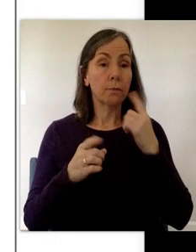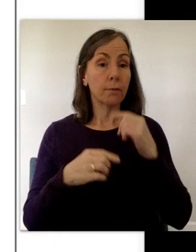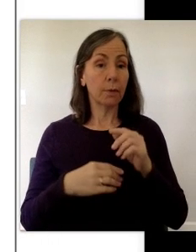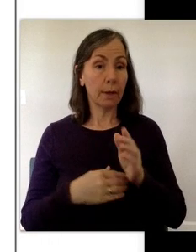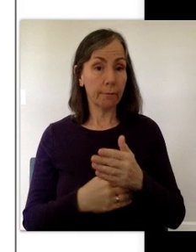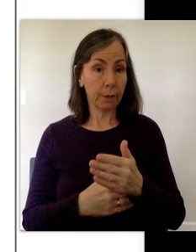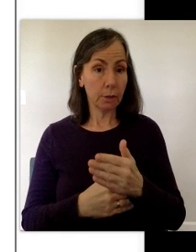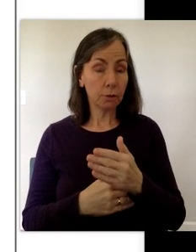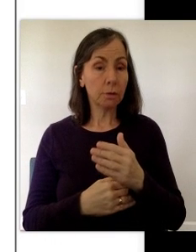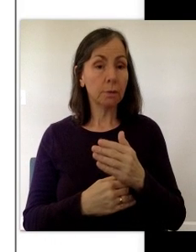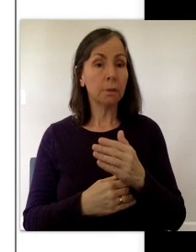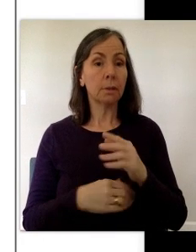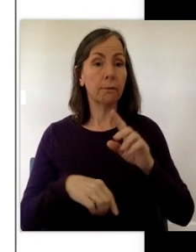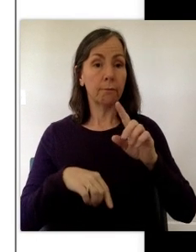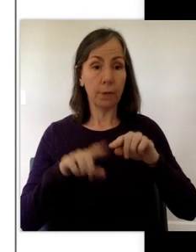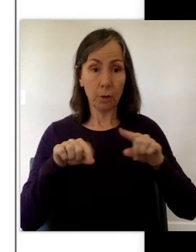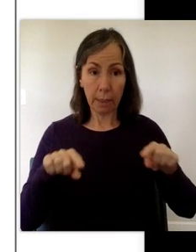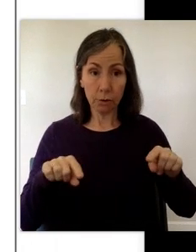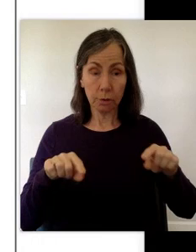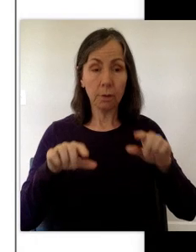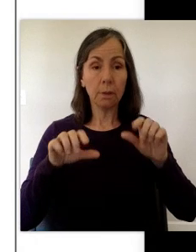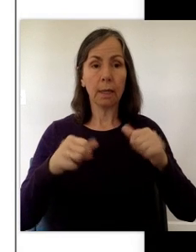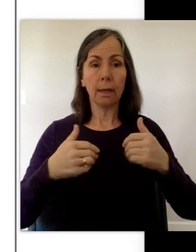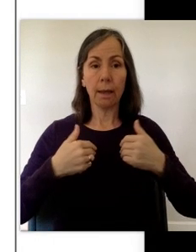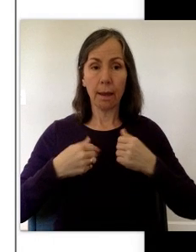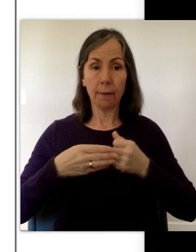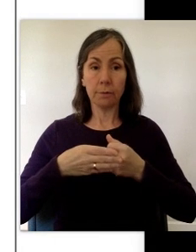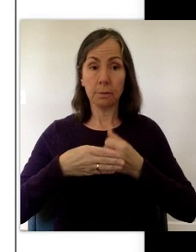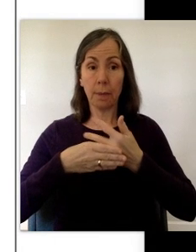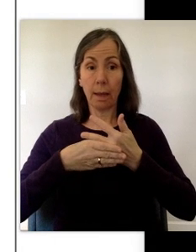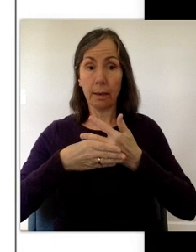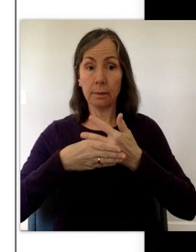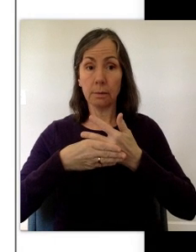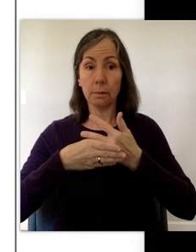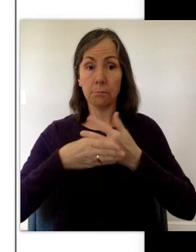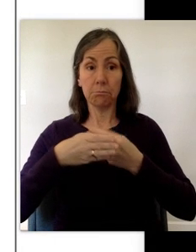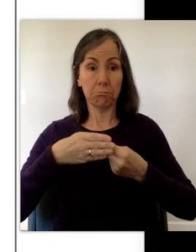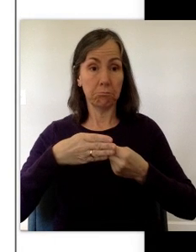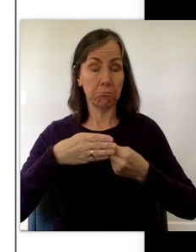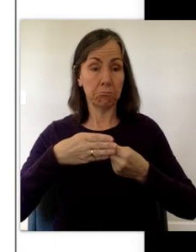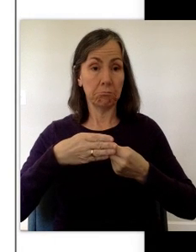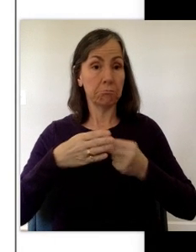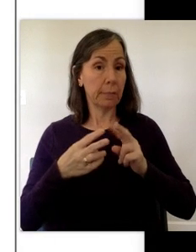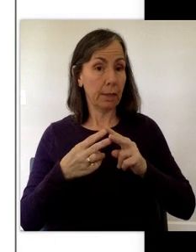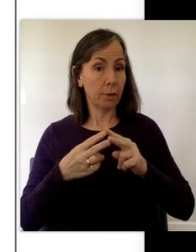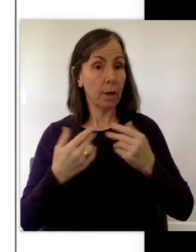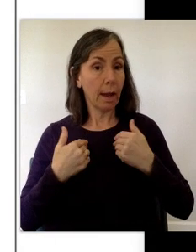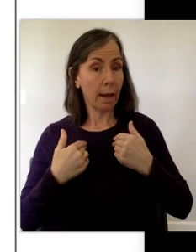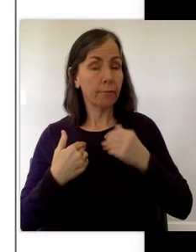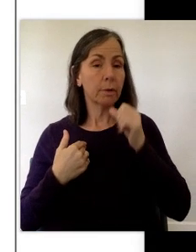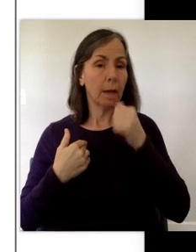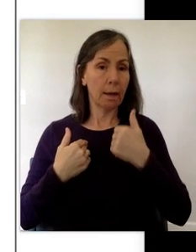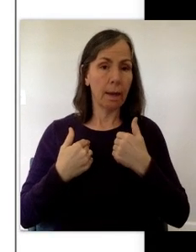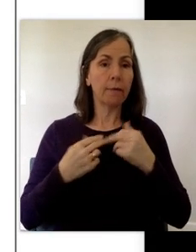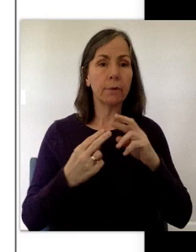can either have spines or no spines. If you were talking about a giraffe, you could